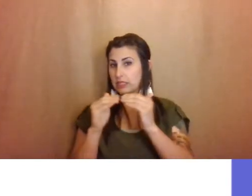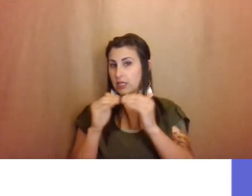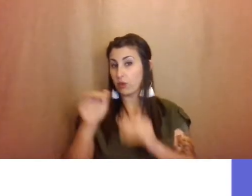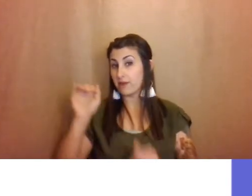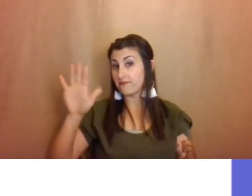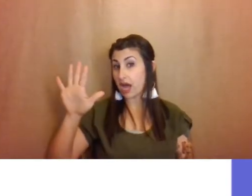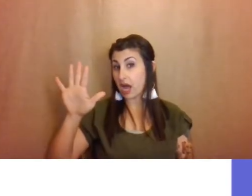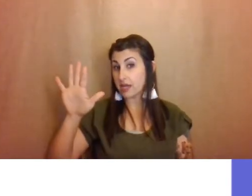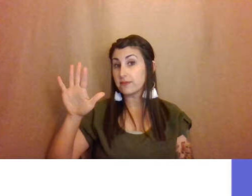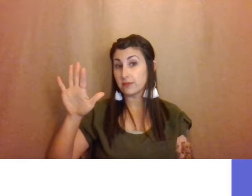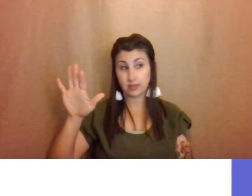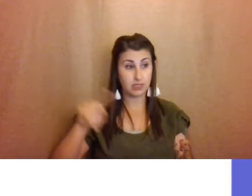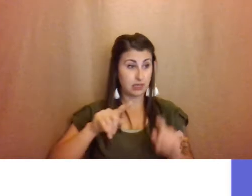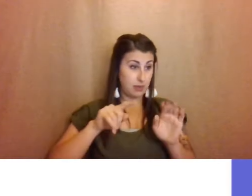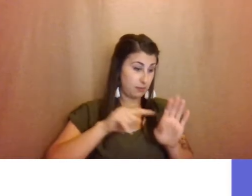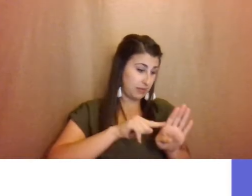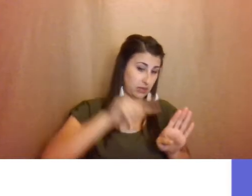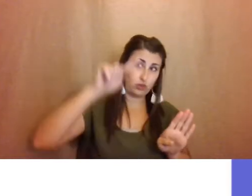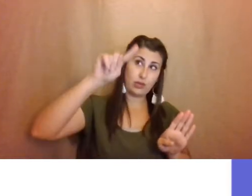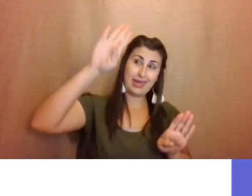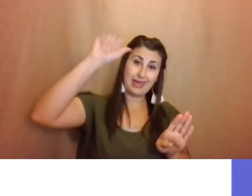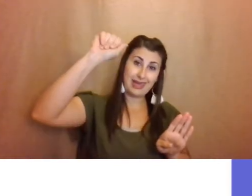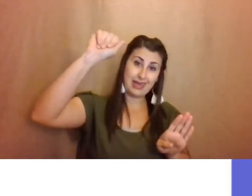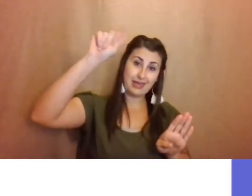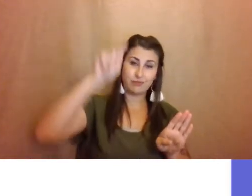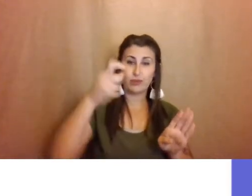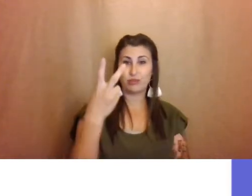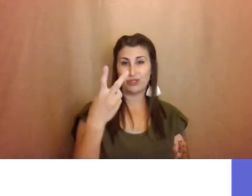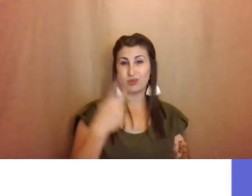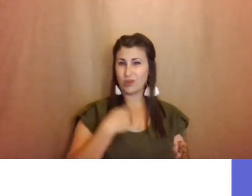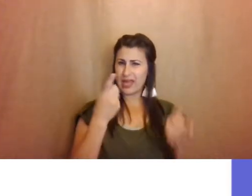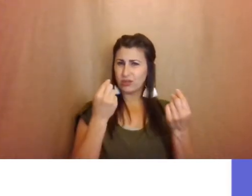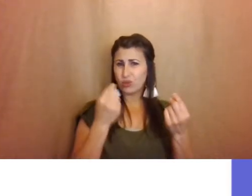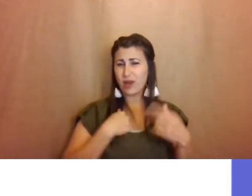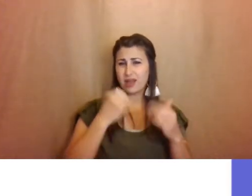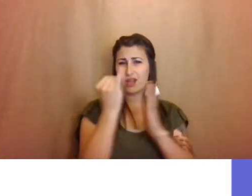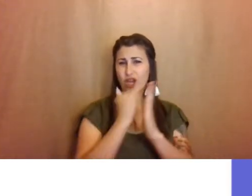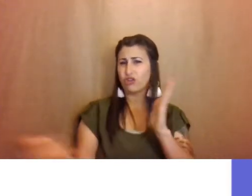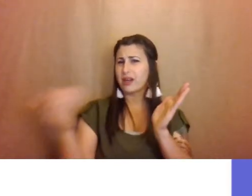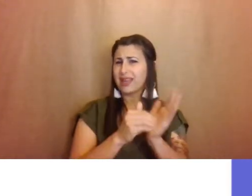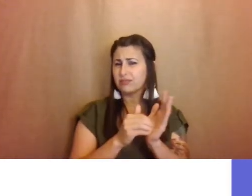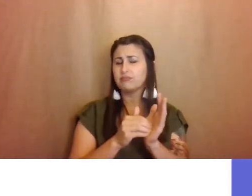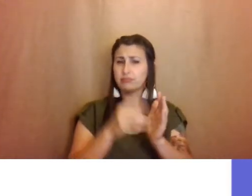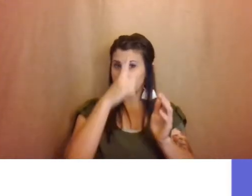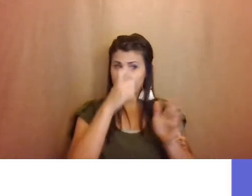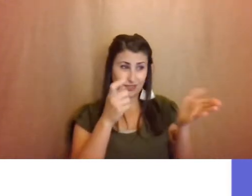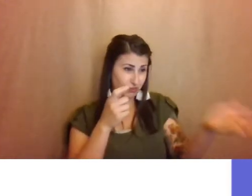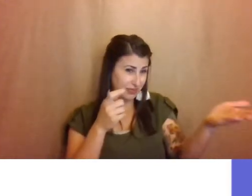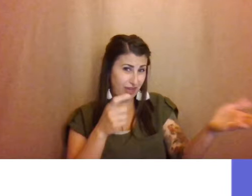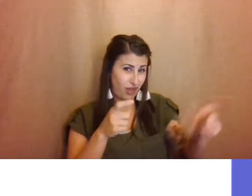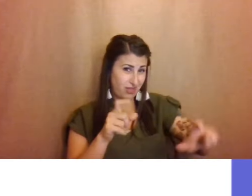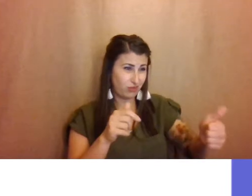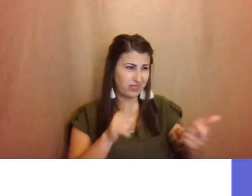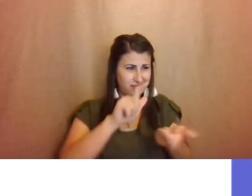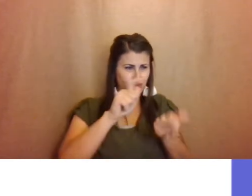prime, it's saying that one is 5. From B prime to A prime, that is 2. So all I did was just redraw it because over